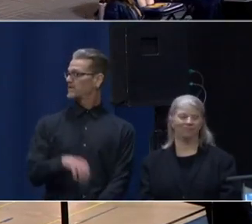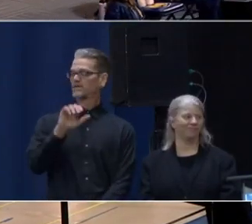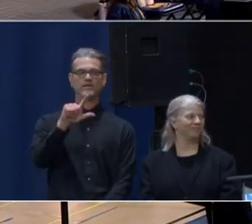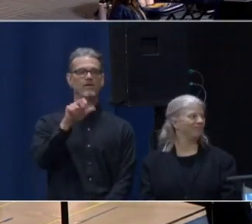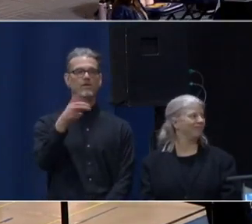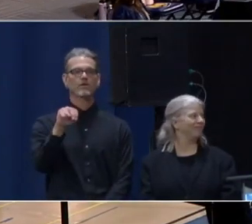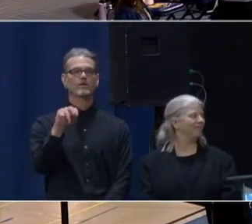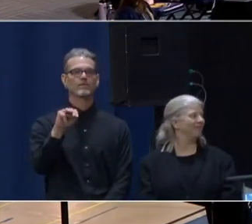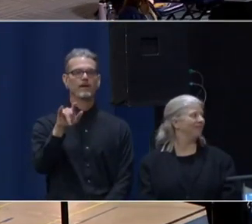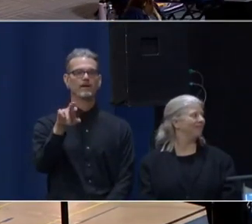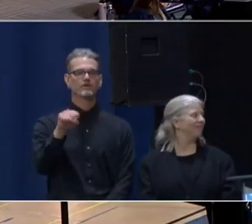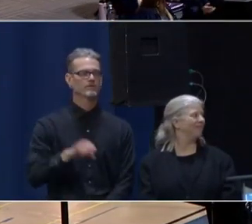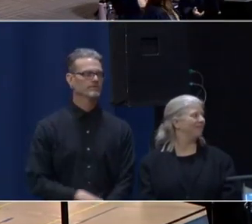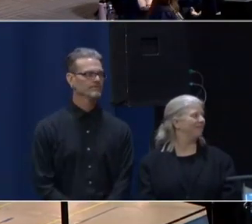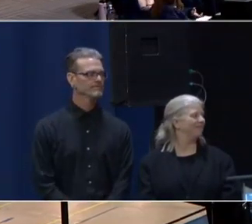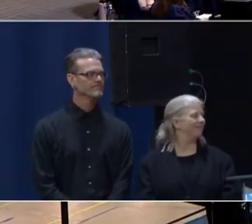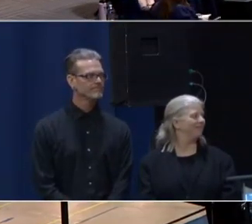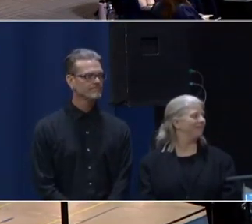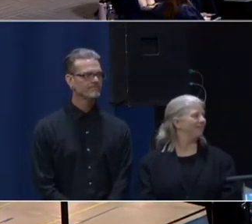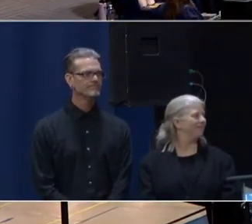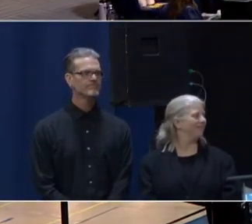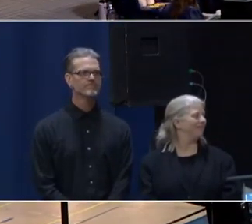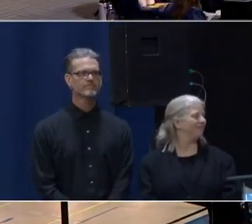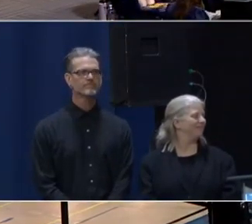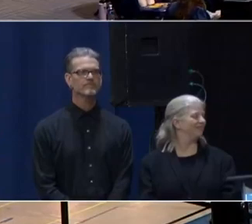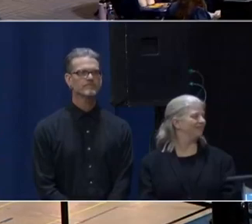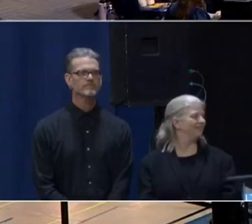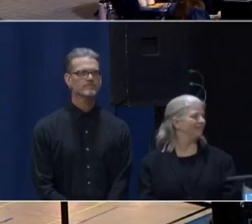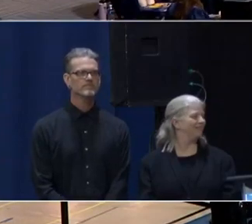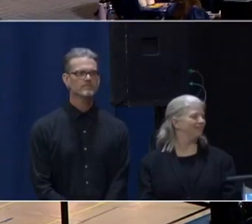Logan Myers.